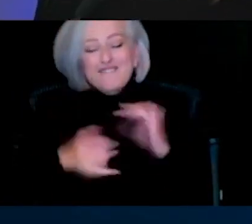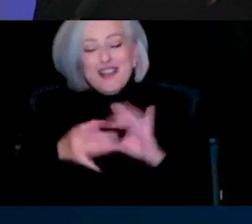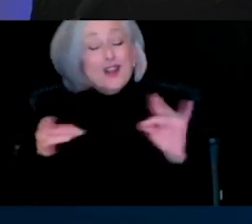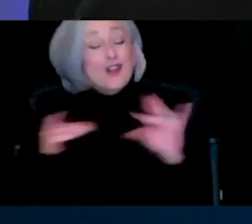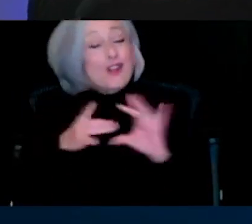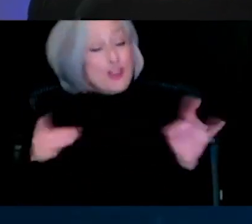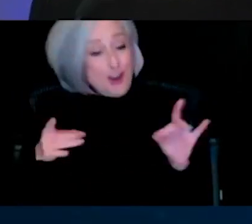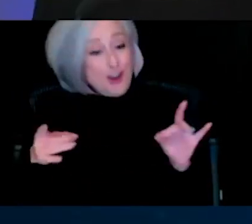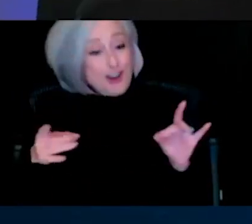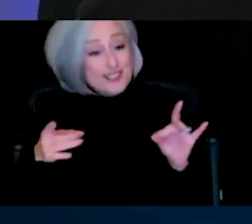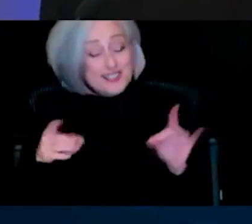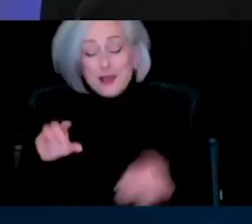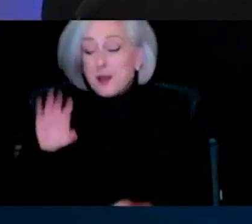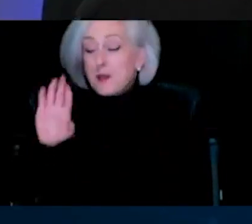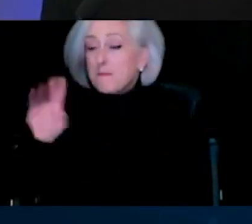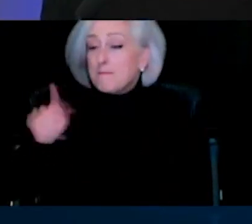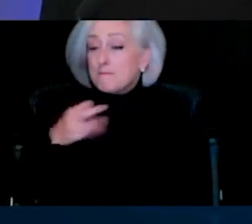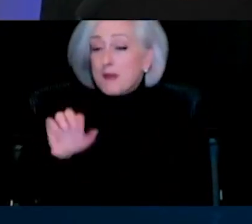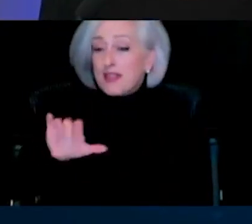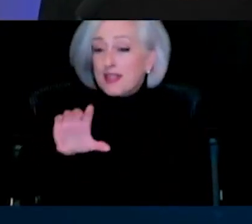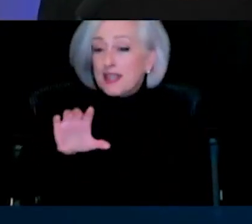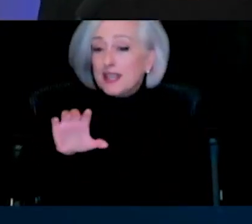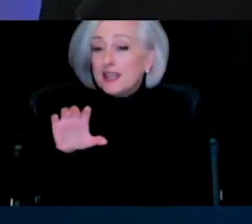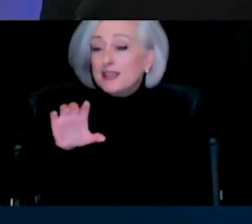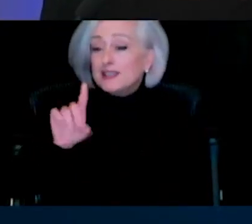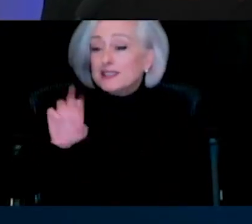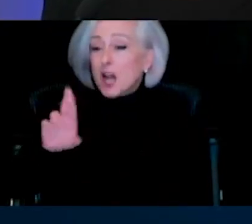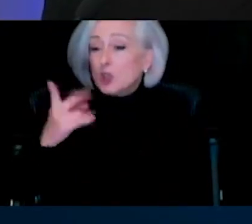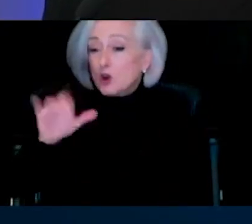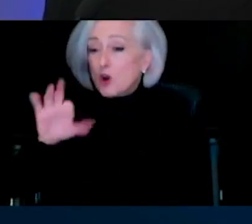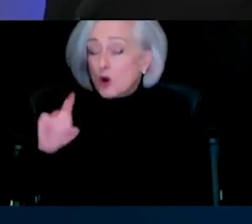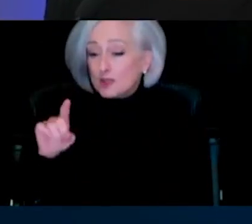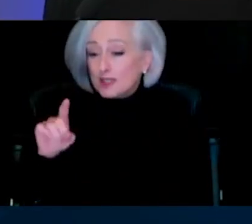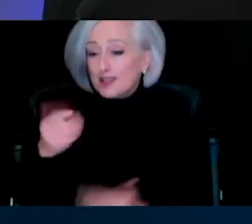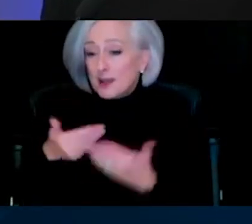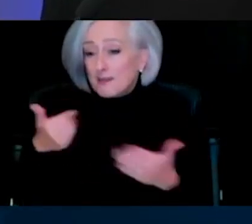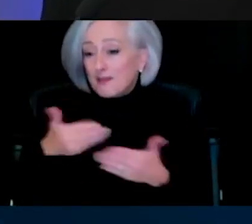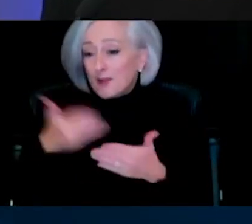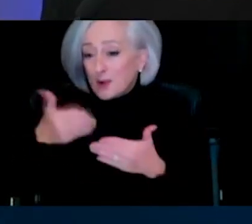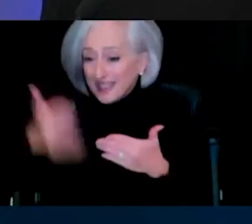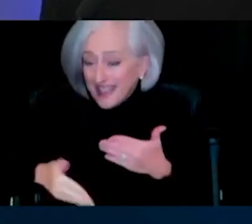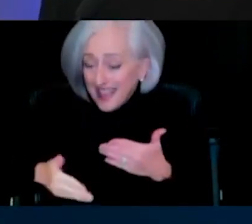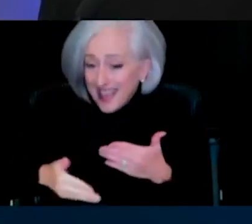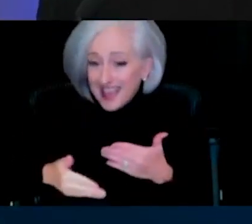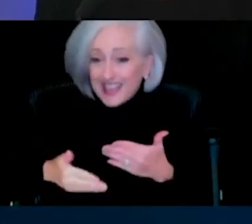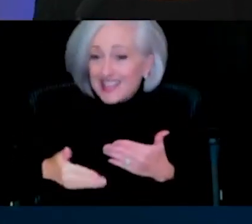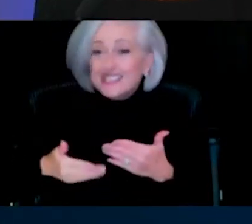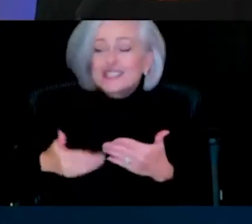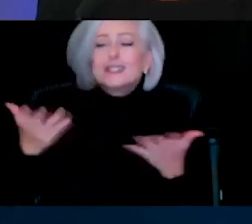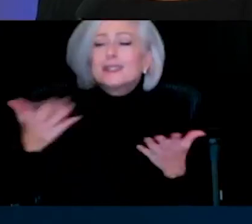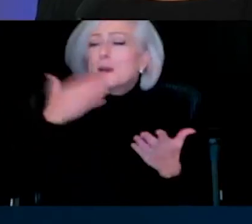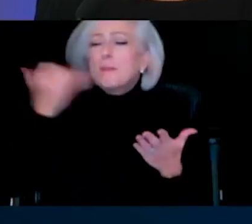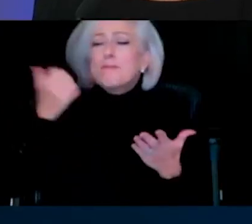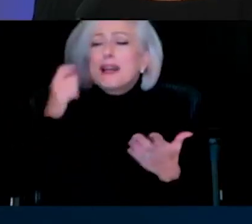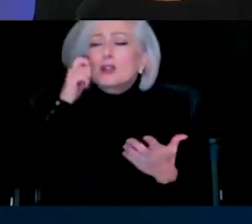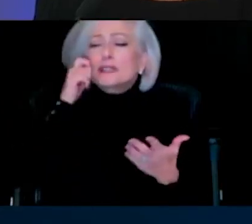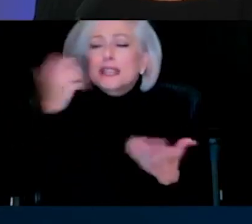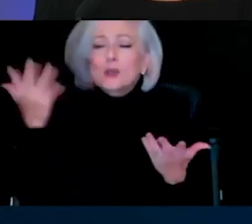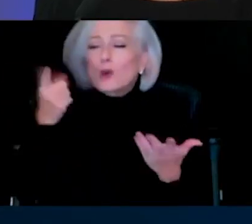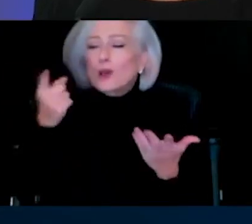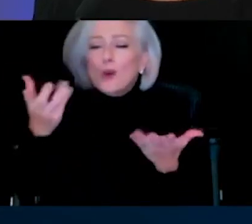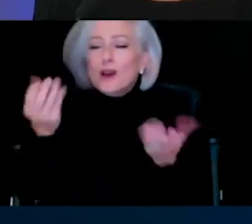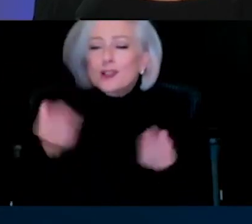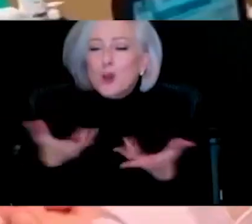Bethany and Dr. Holding, just tell us just kind of as we head out in our way of getting towards better skin, what do you want us to know?